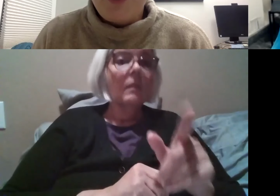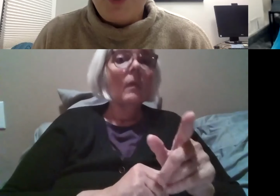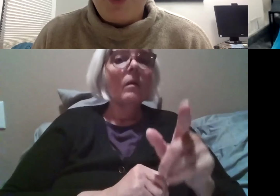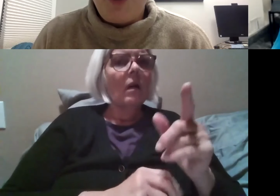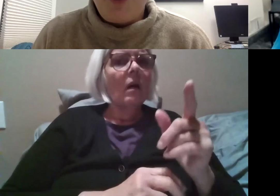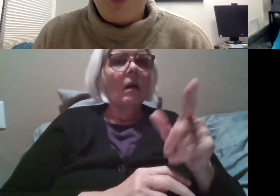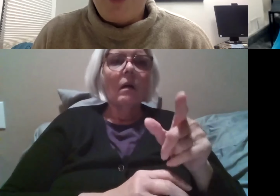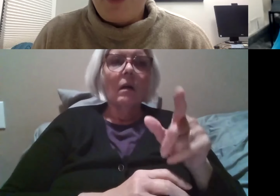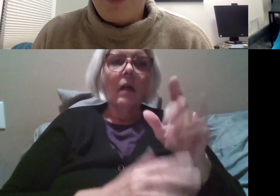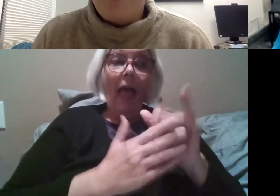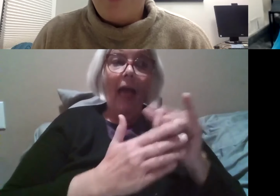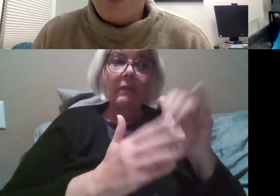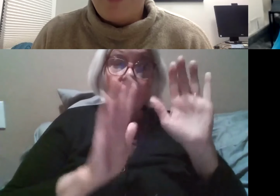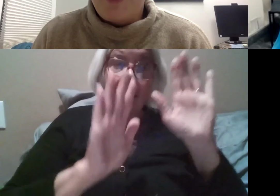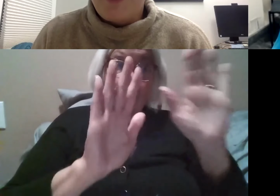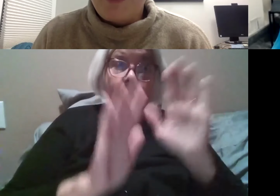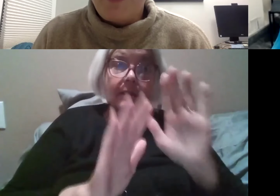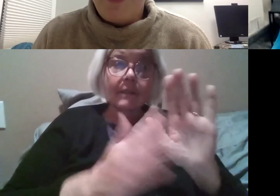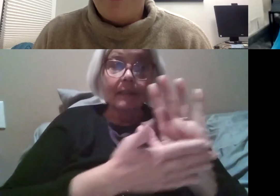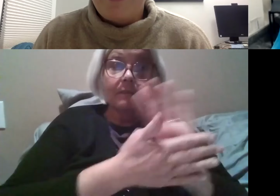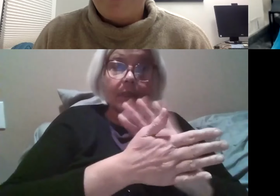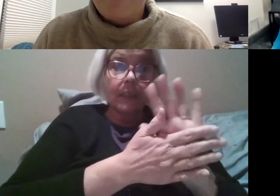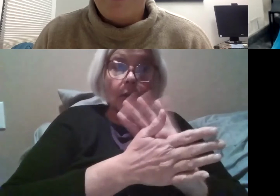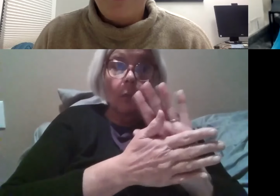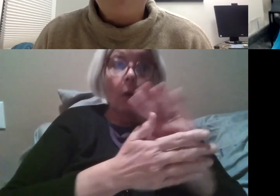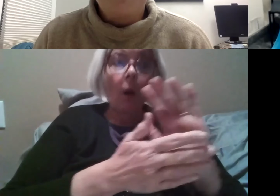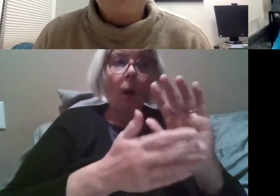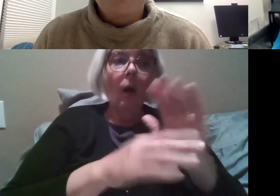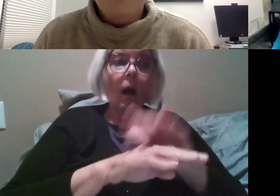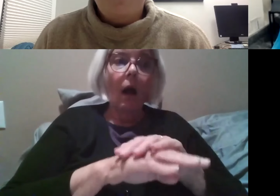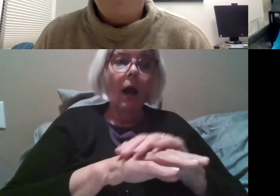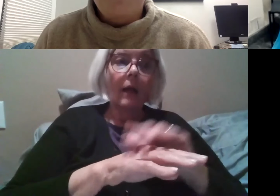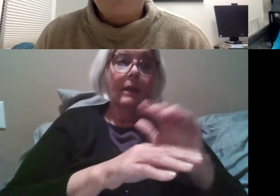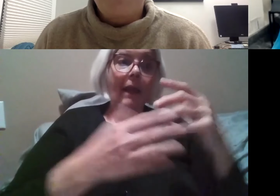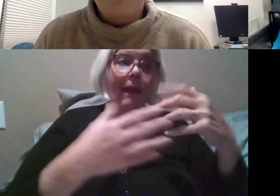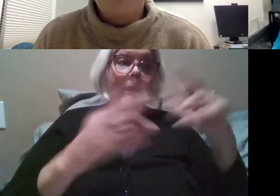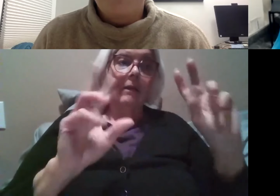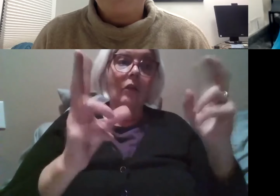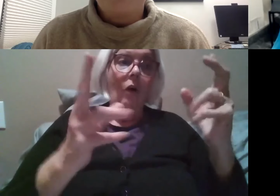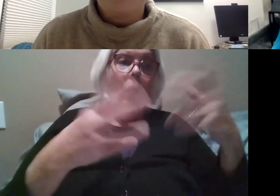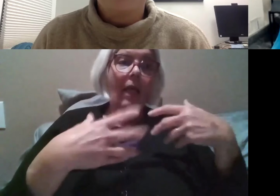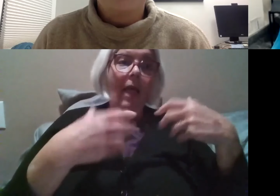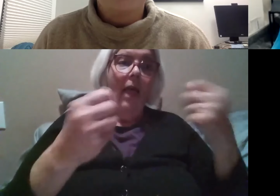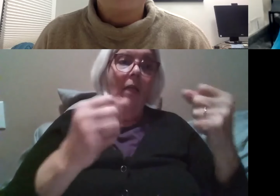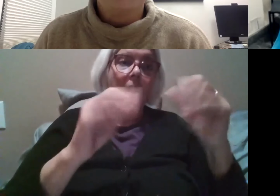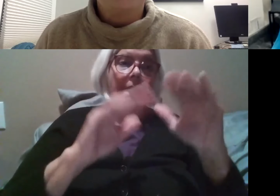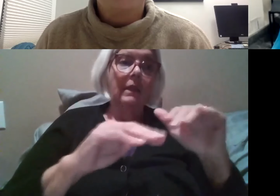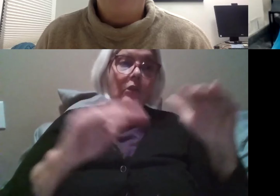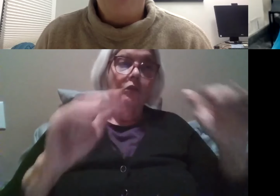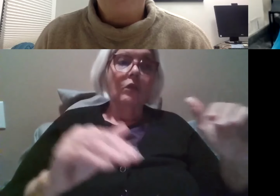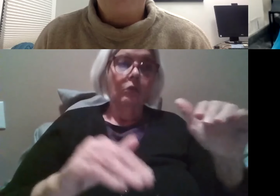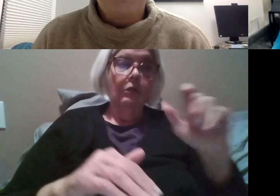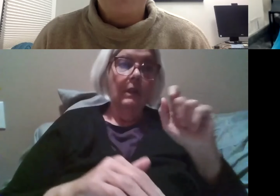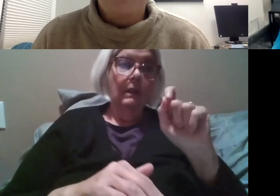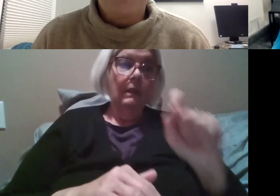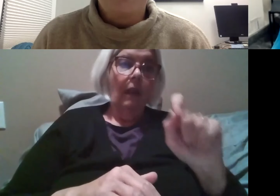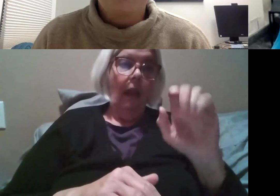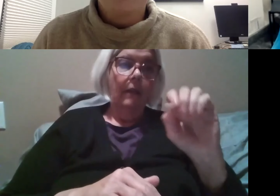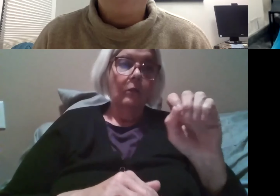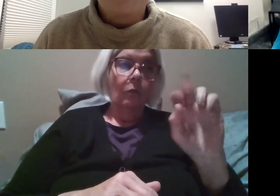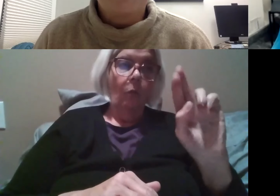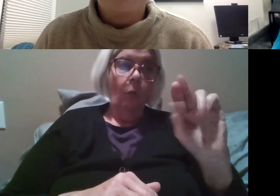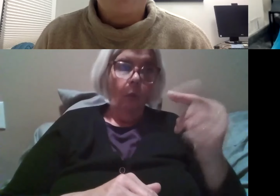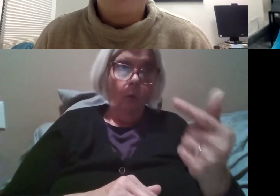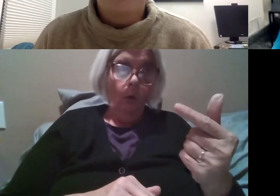on healthychildren.org, I believe, that it really explains. It was put out by the AAP, how